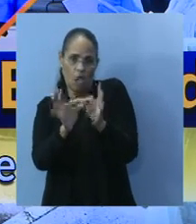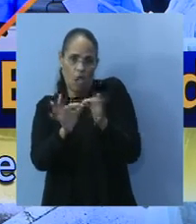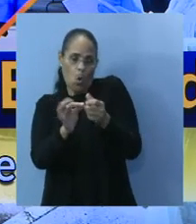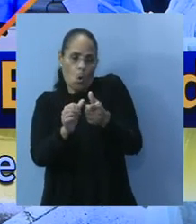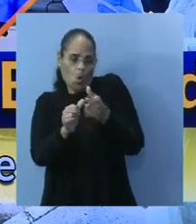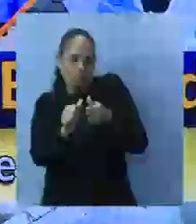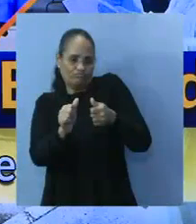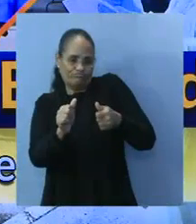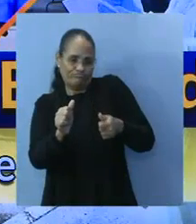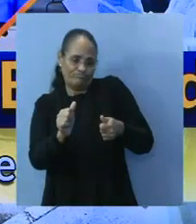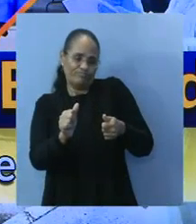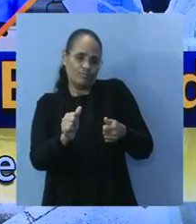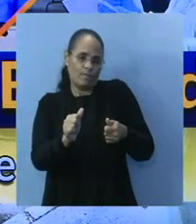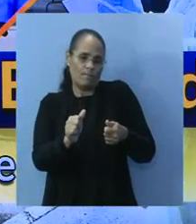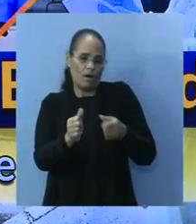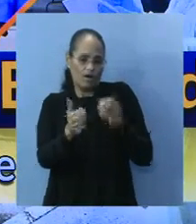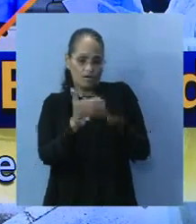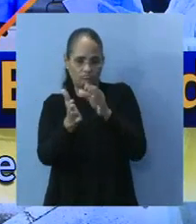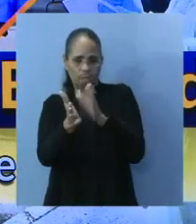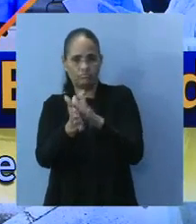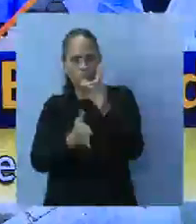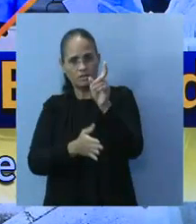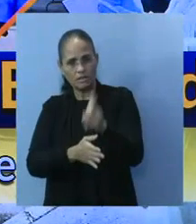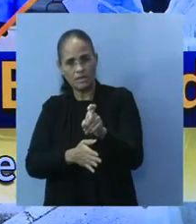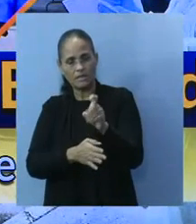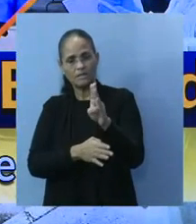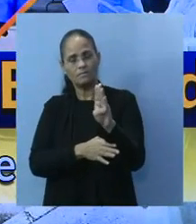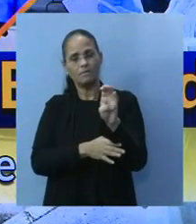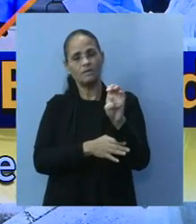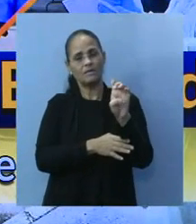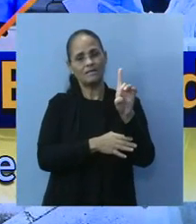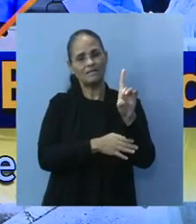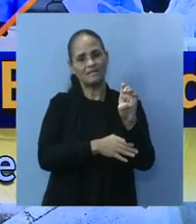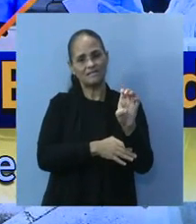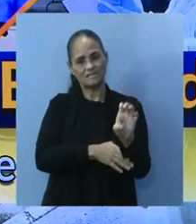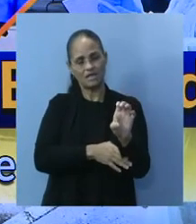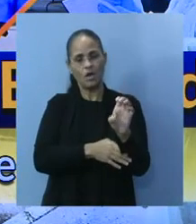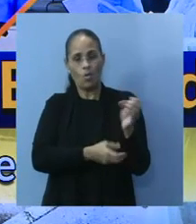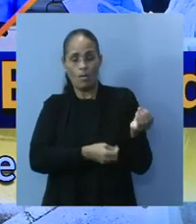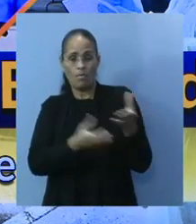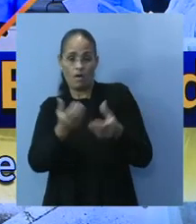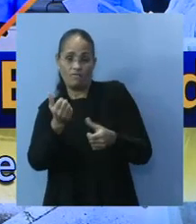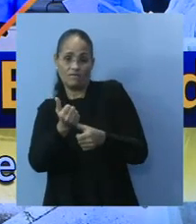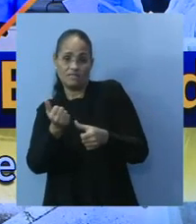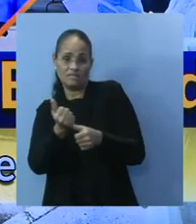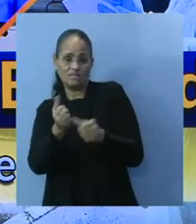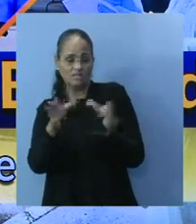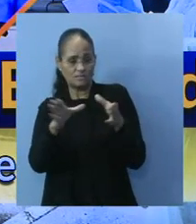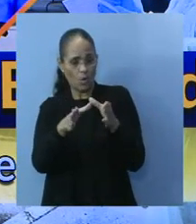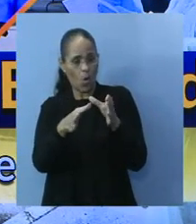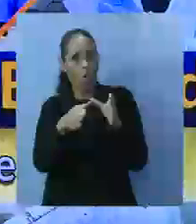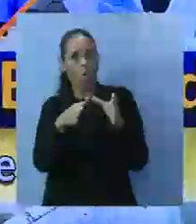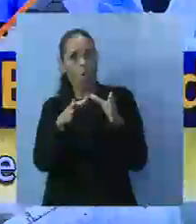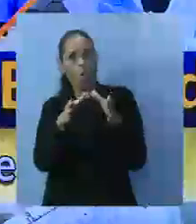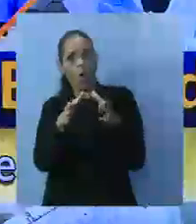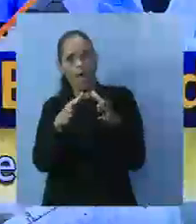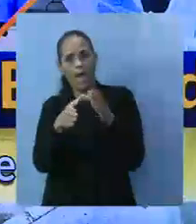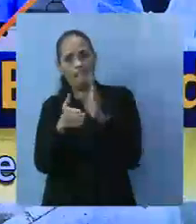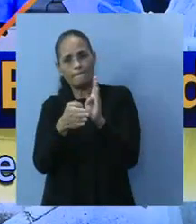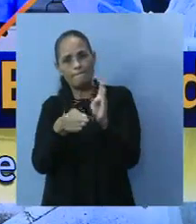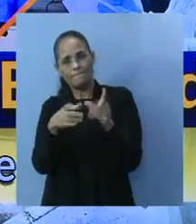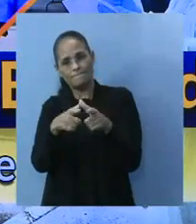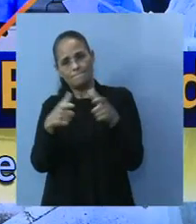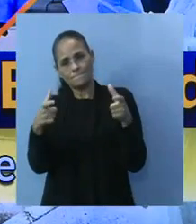application and documentation required. The BEDC will provide assistance to small and medium-sized businesses to ensure that they